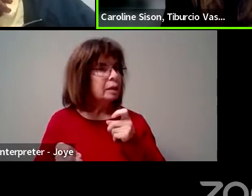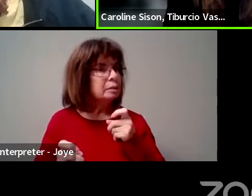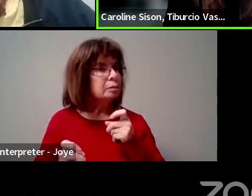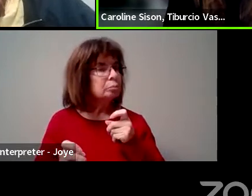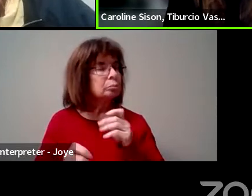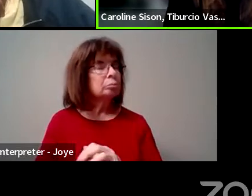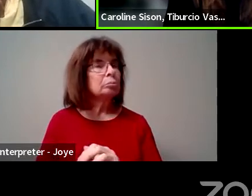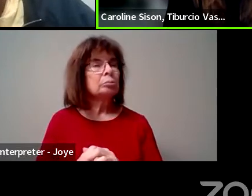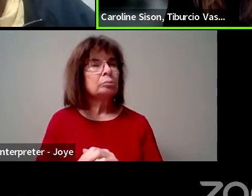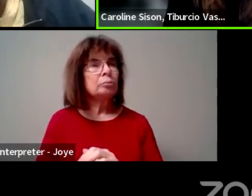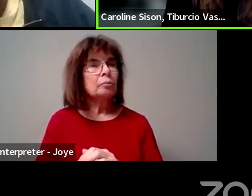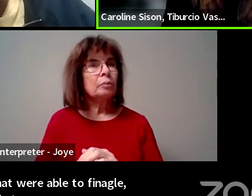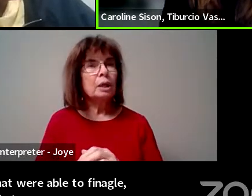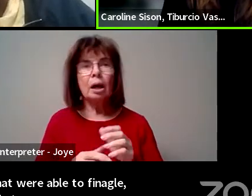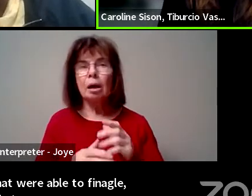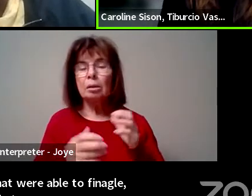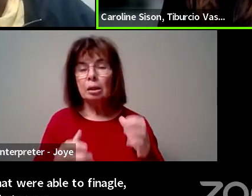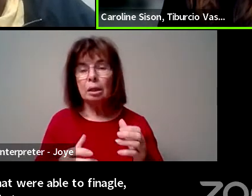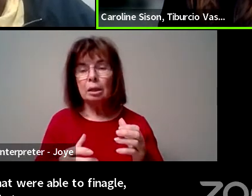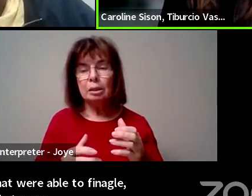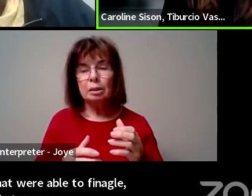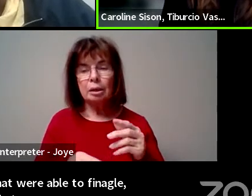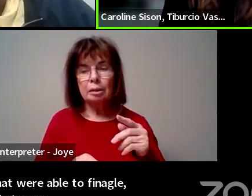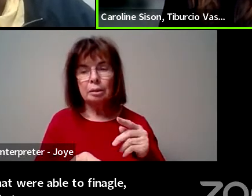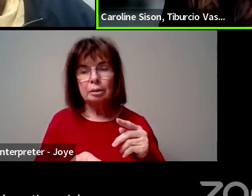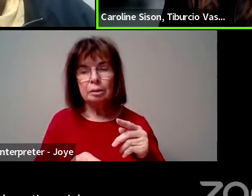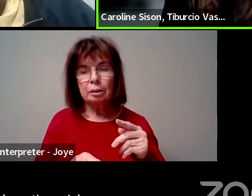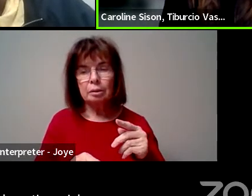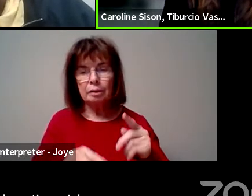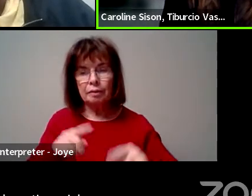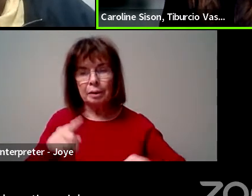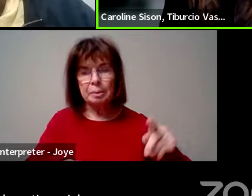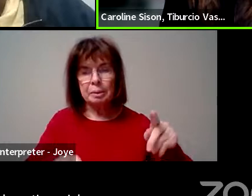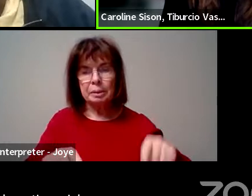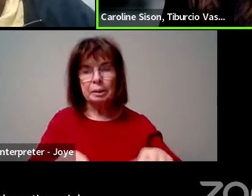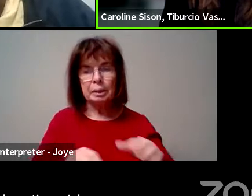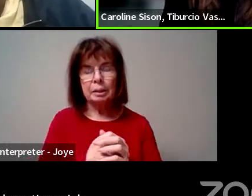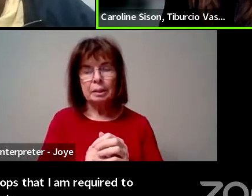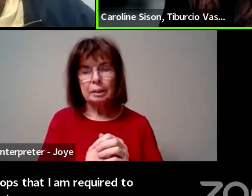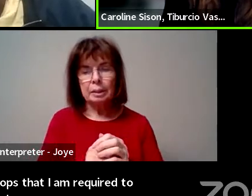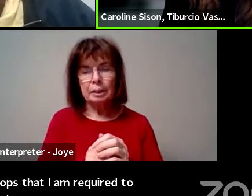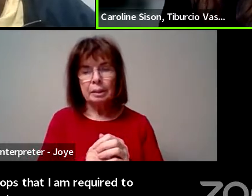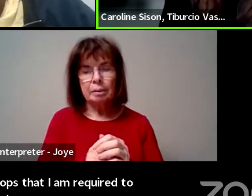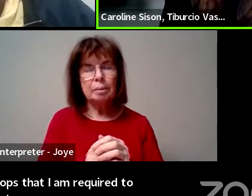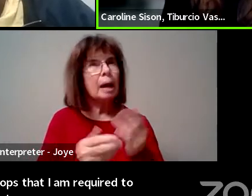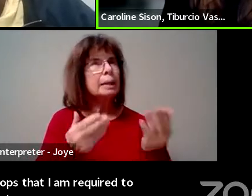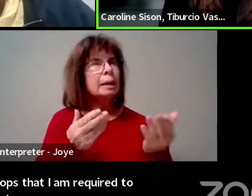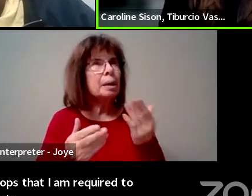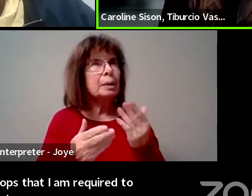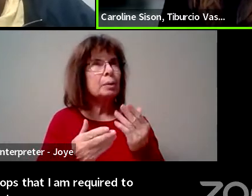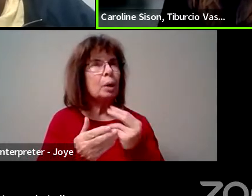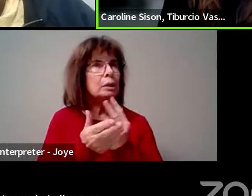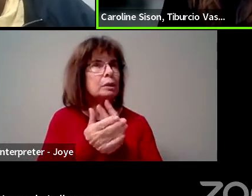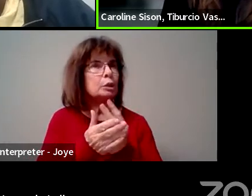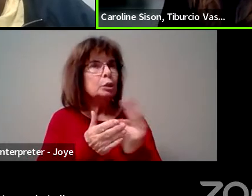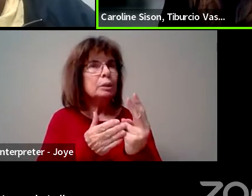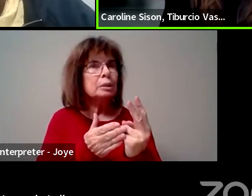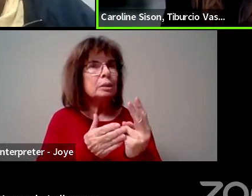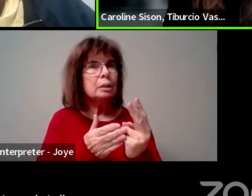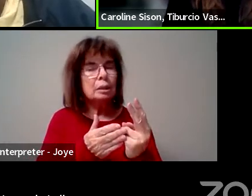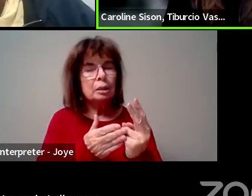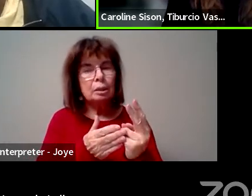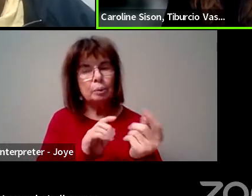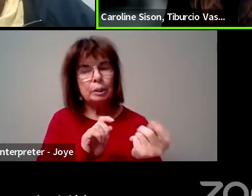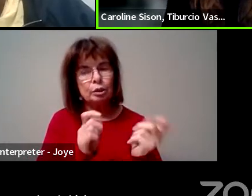pandemic. A lot of our visits we were able to turn into, I think during like a 2-week period, turn a lot of our in-person